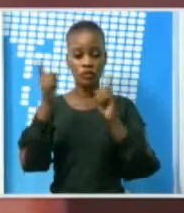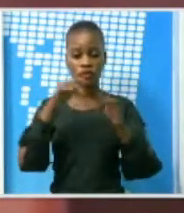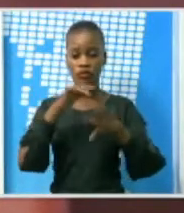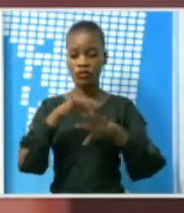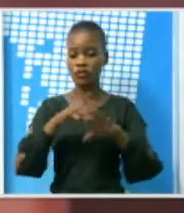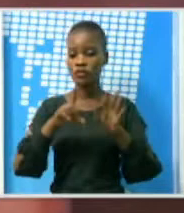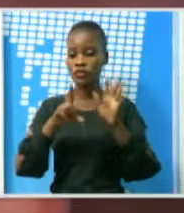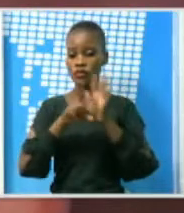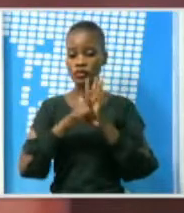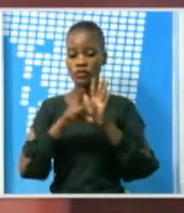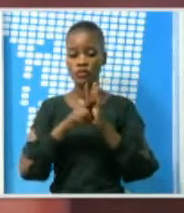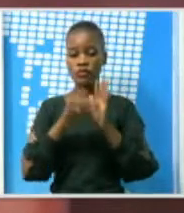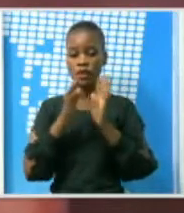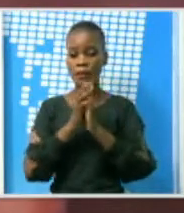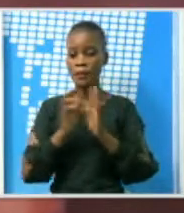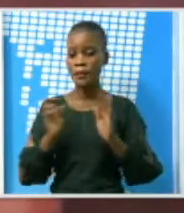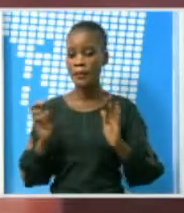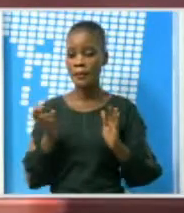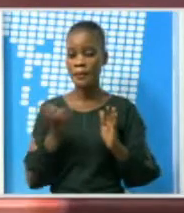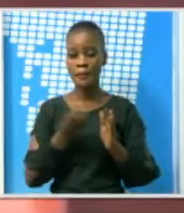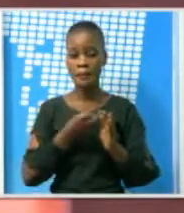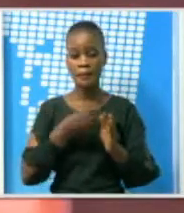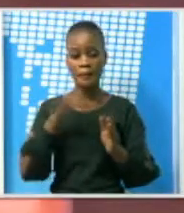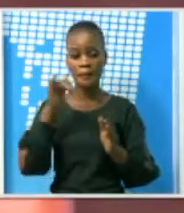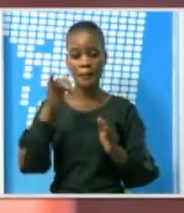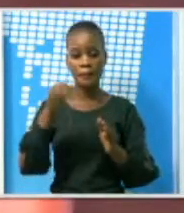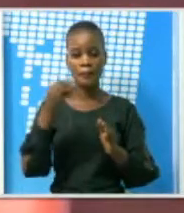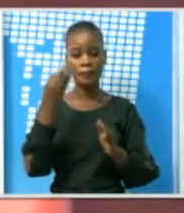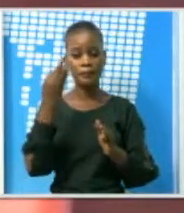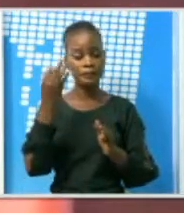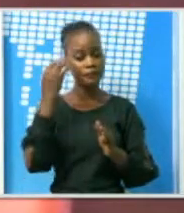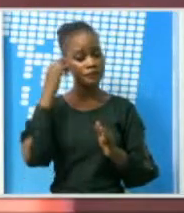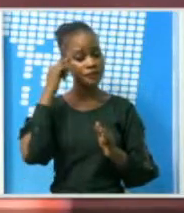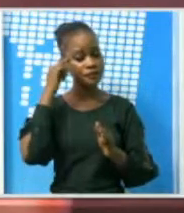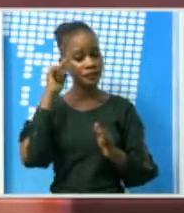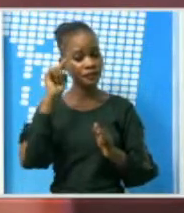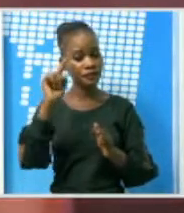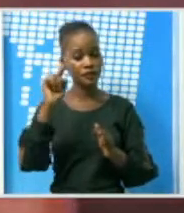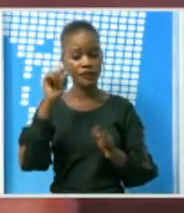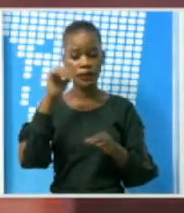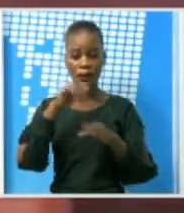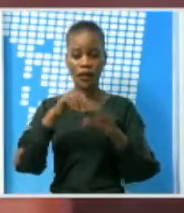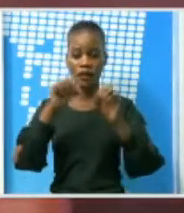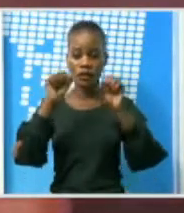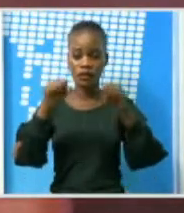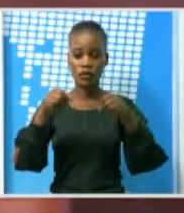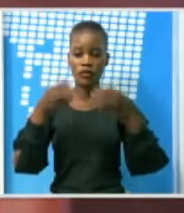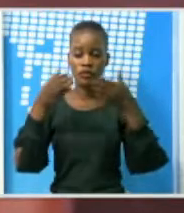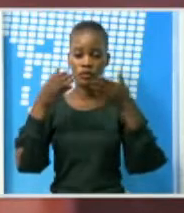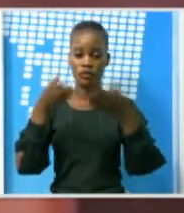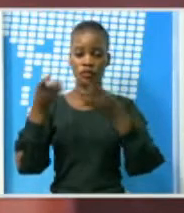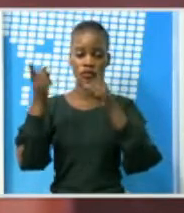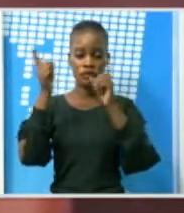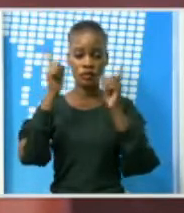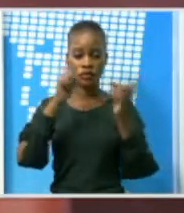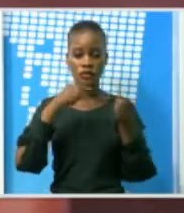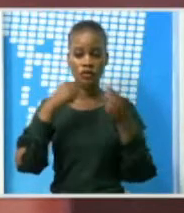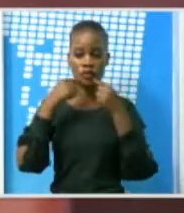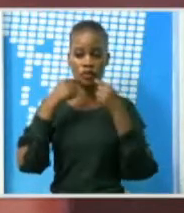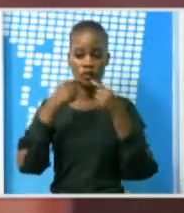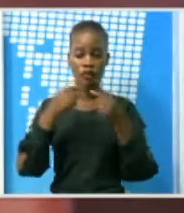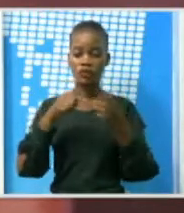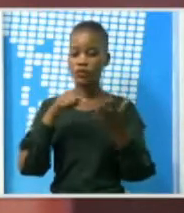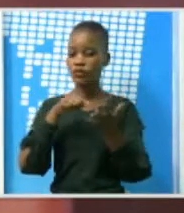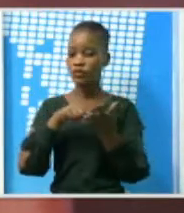levels. And we are very pleased that we support programs that brings a variety of actors together, including from the private